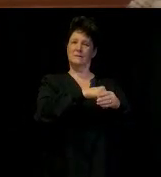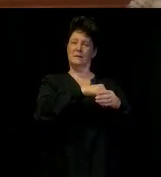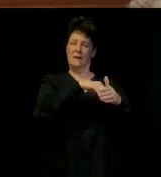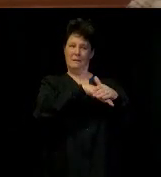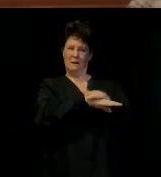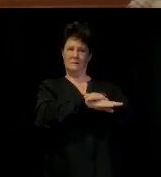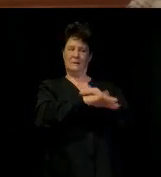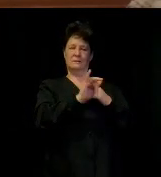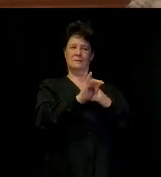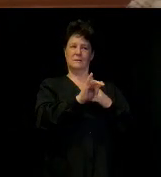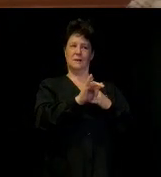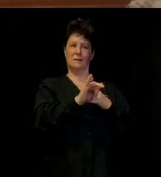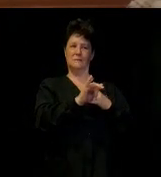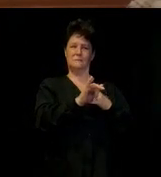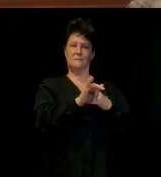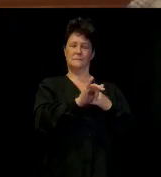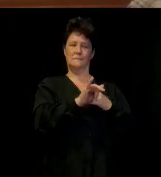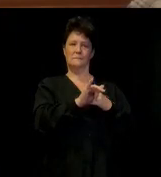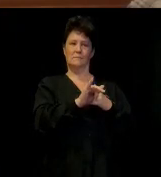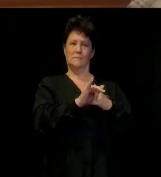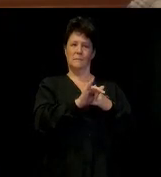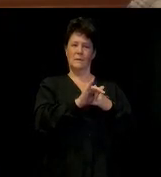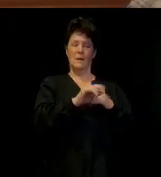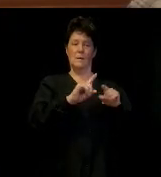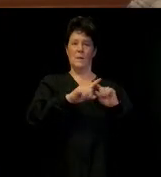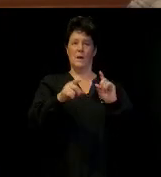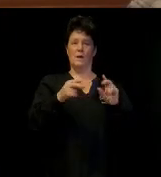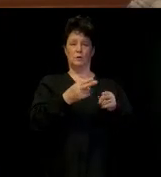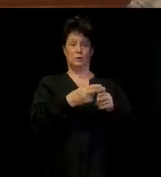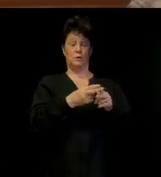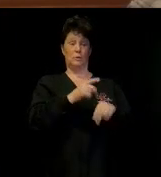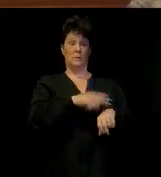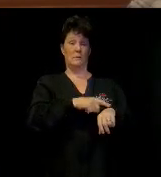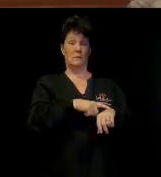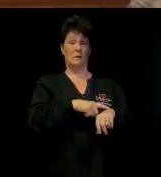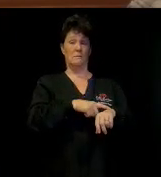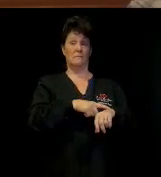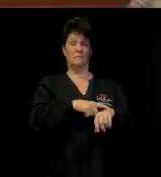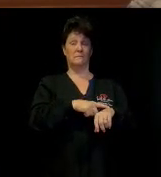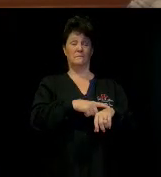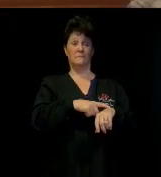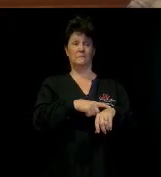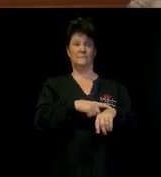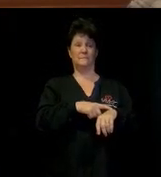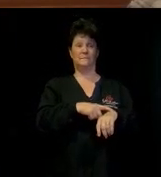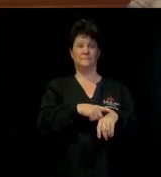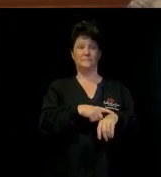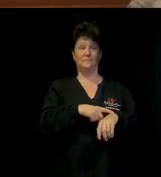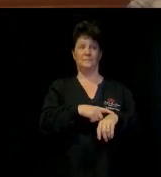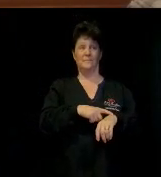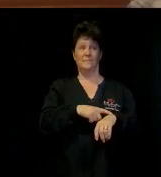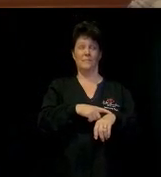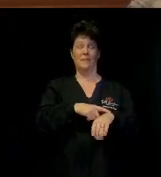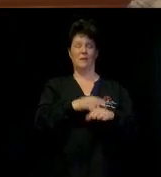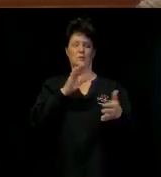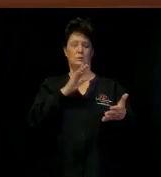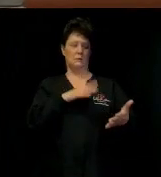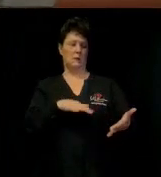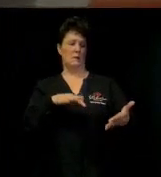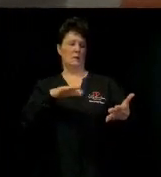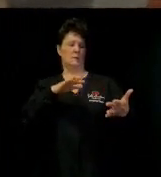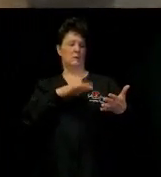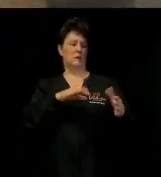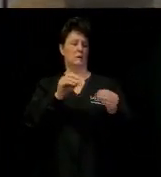though, is you can shorten that time of how long you're going to stay in this OODA loop moment. Because as you study and you've become this